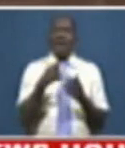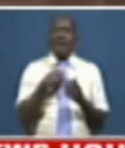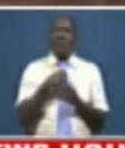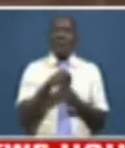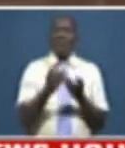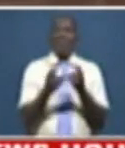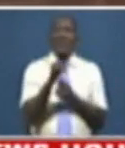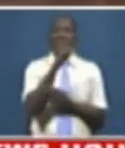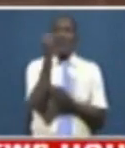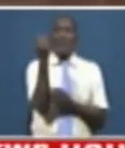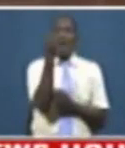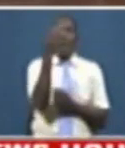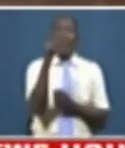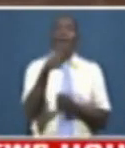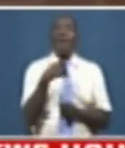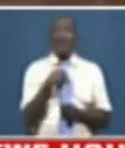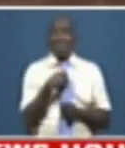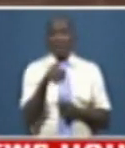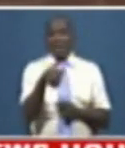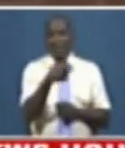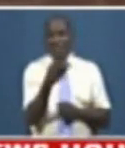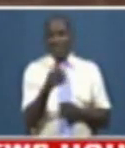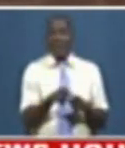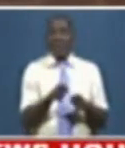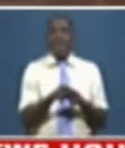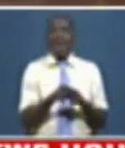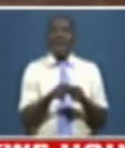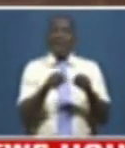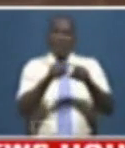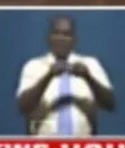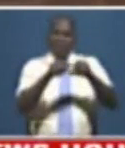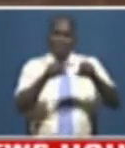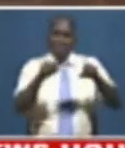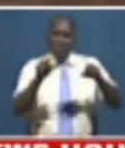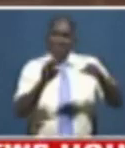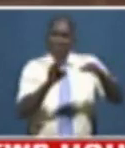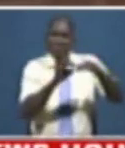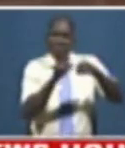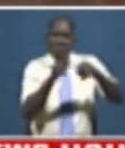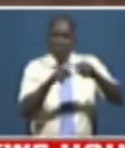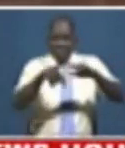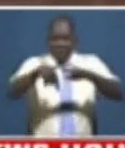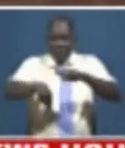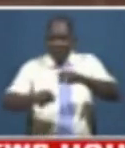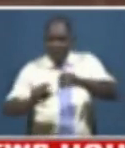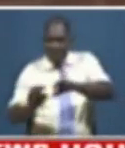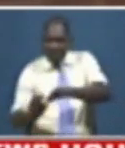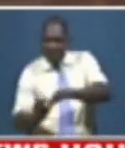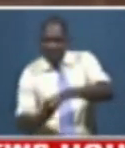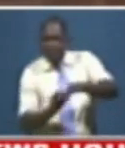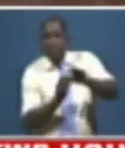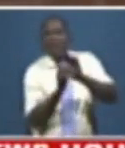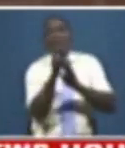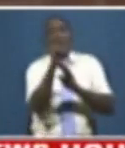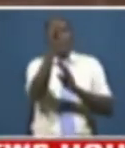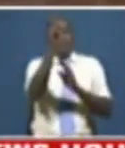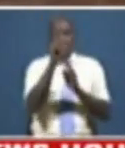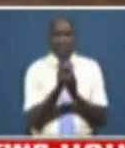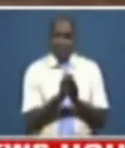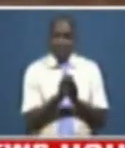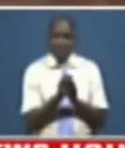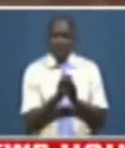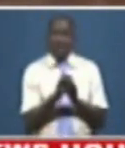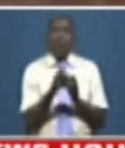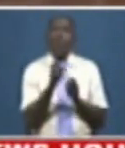what we call risers. Risers are just like PVC pipes that are connected from the ground to the top floor, and it